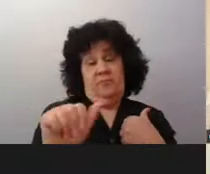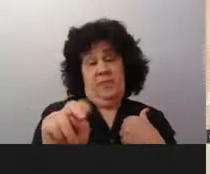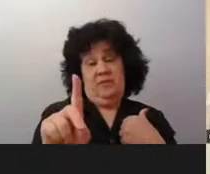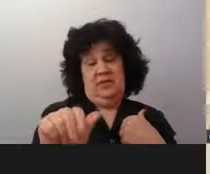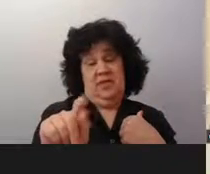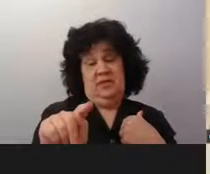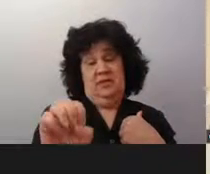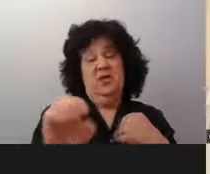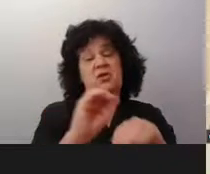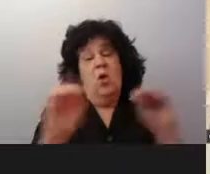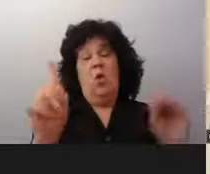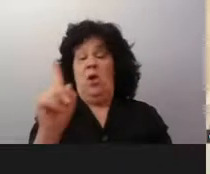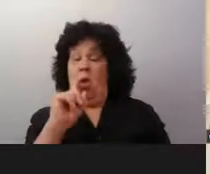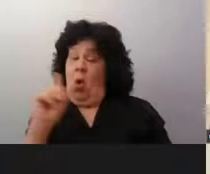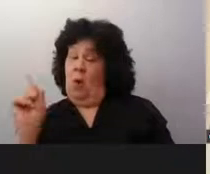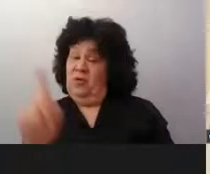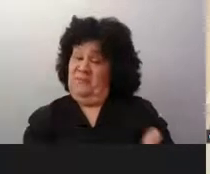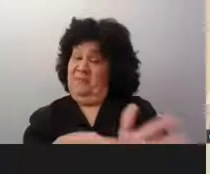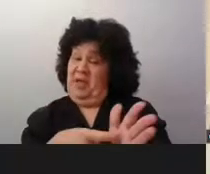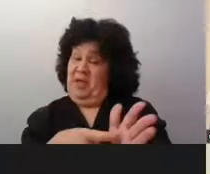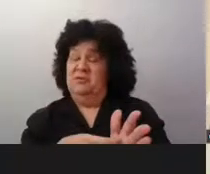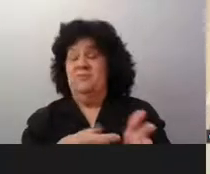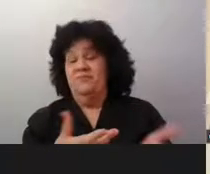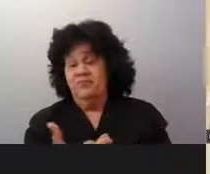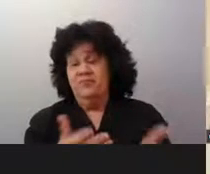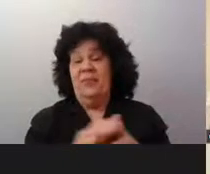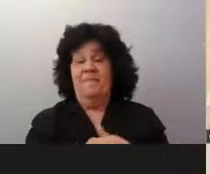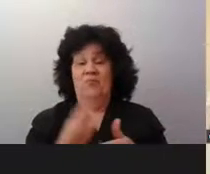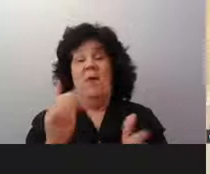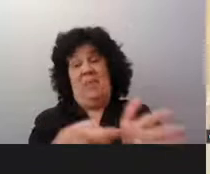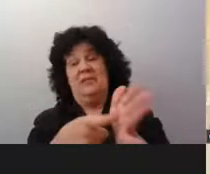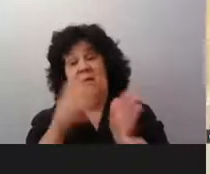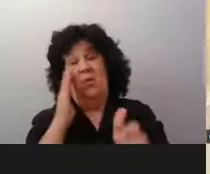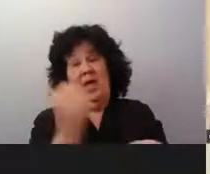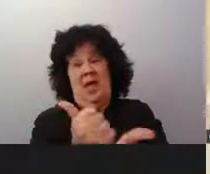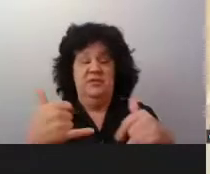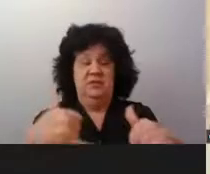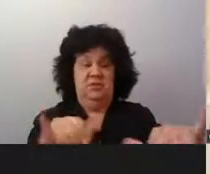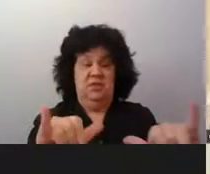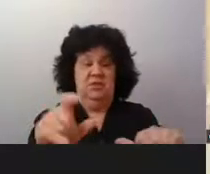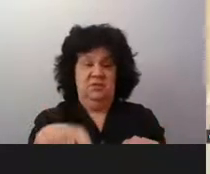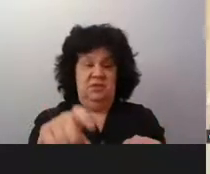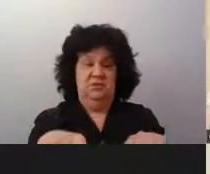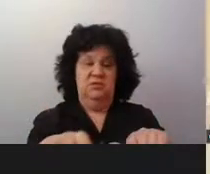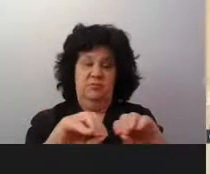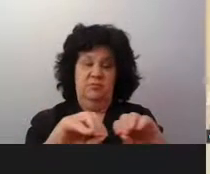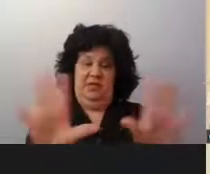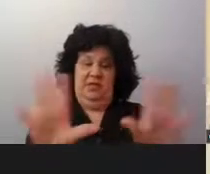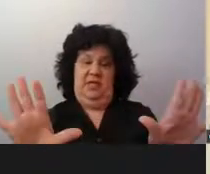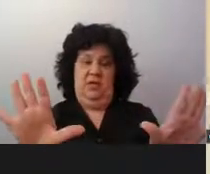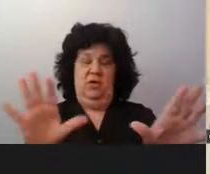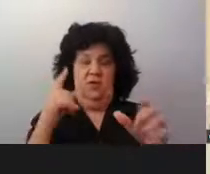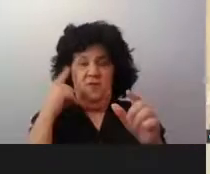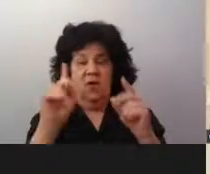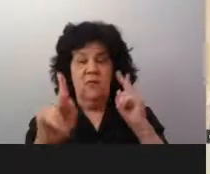tool. Would that help? Almost always, but it still needs to be clear to people when they come, well, how do I do